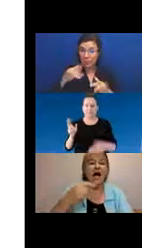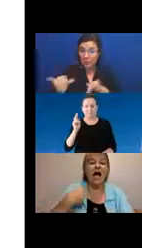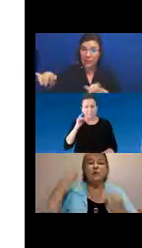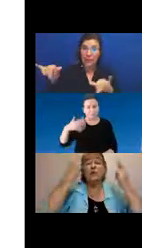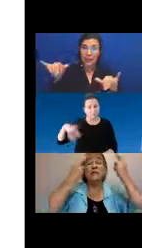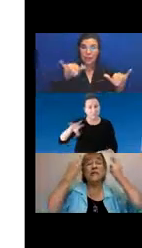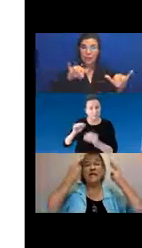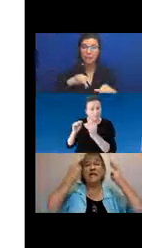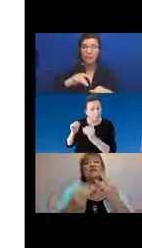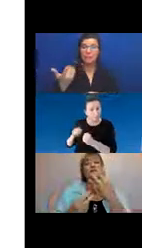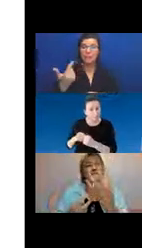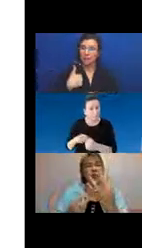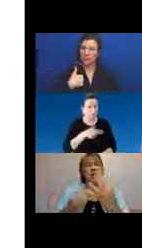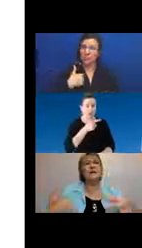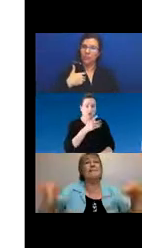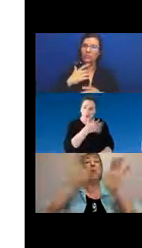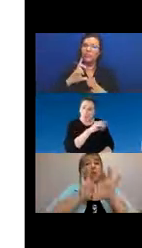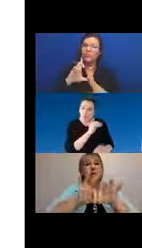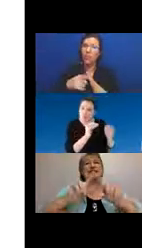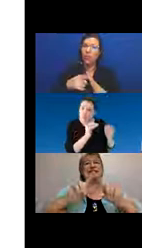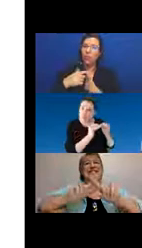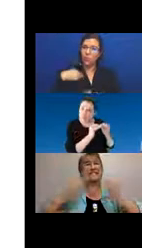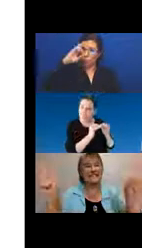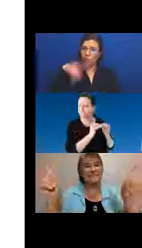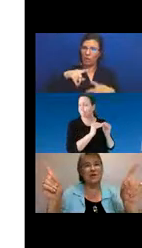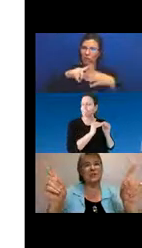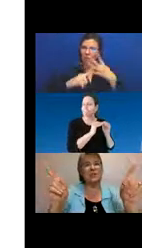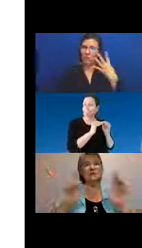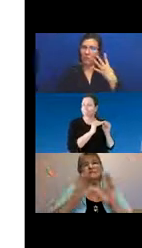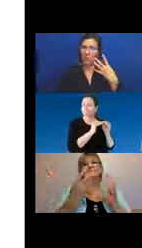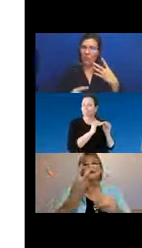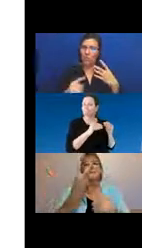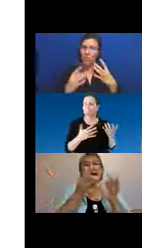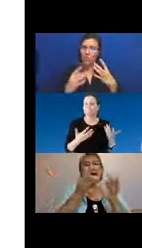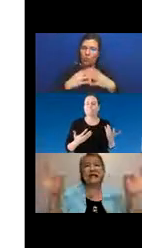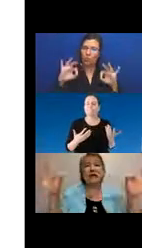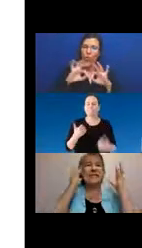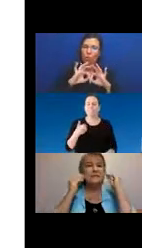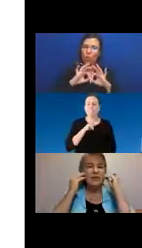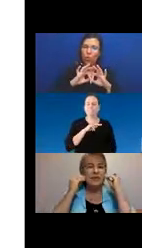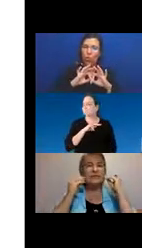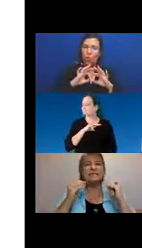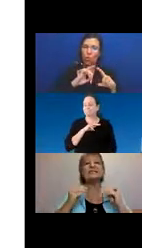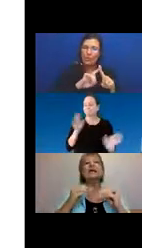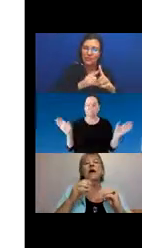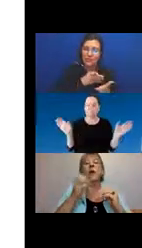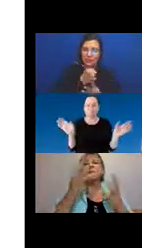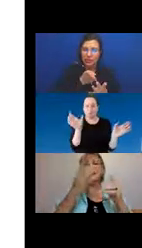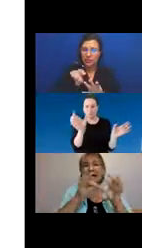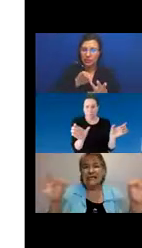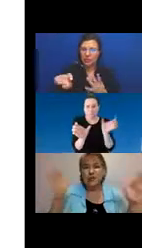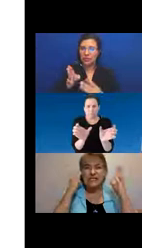I realize there's four important different bilingual experiences